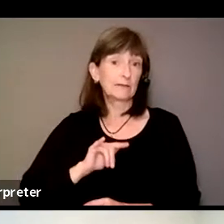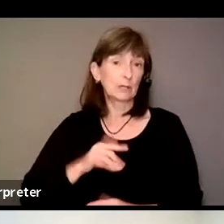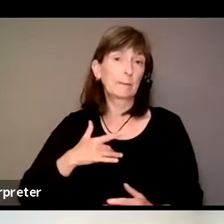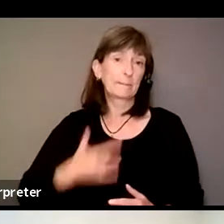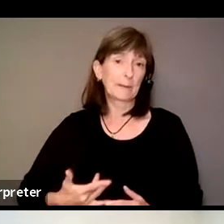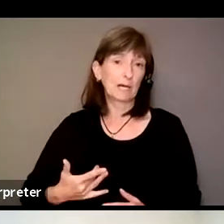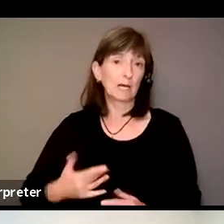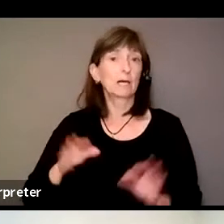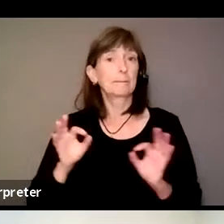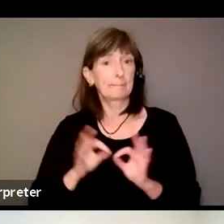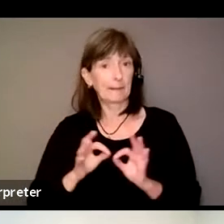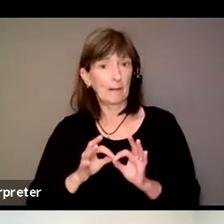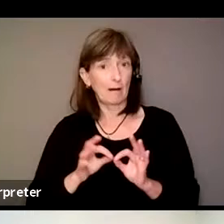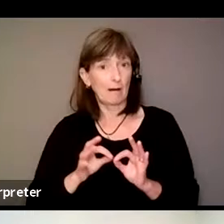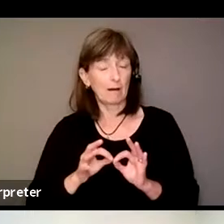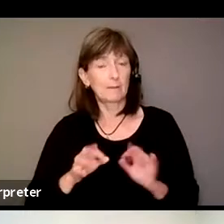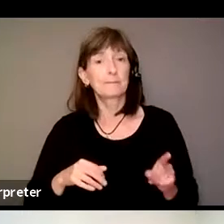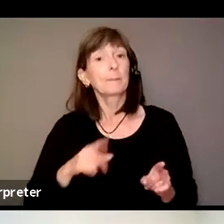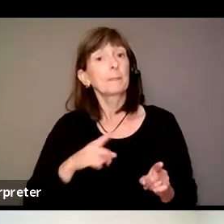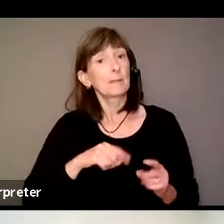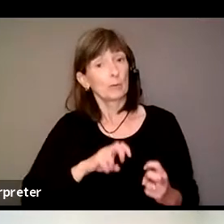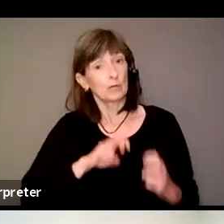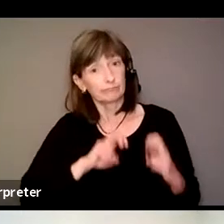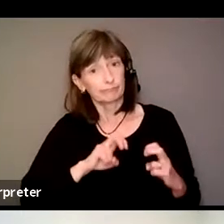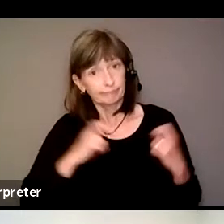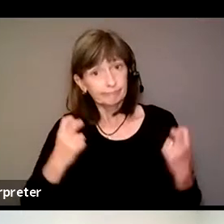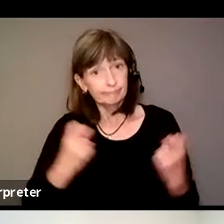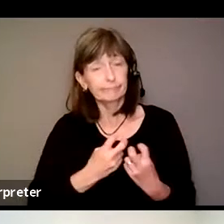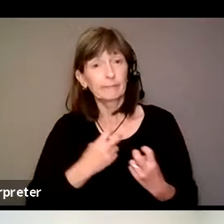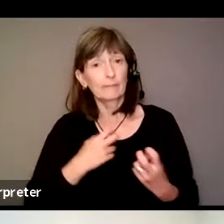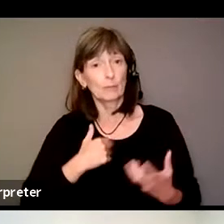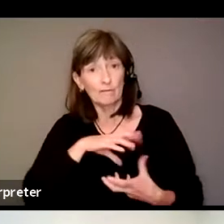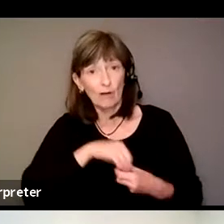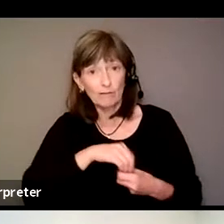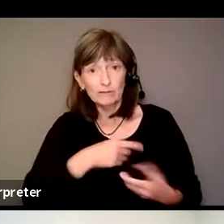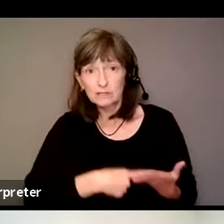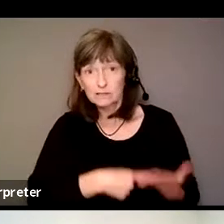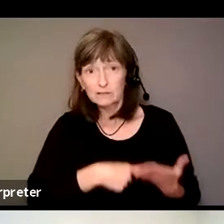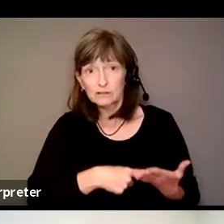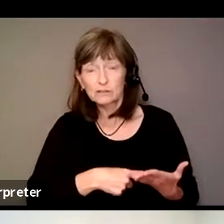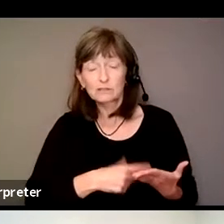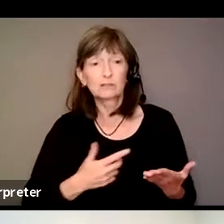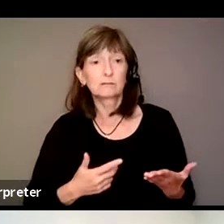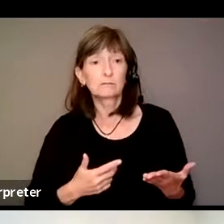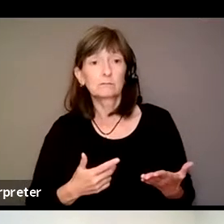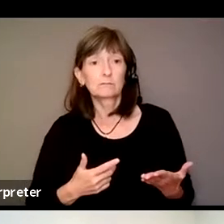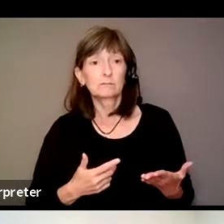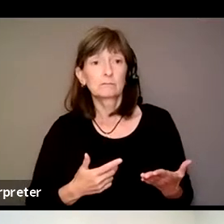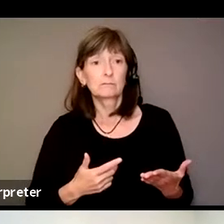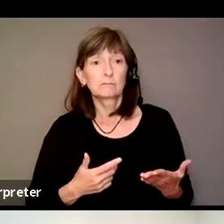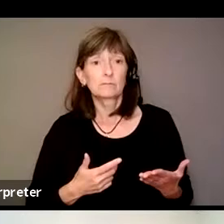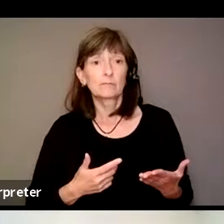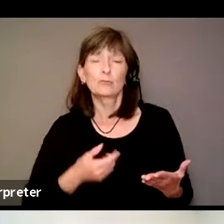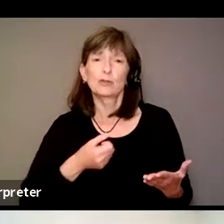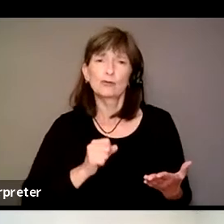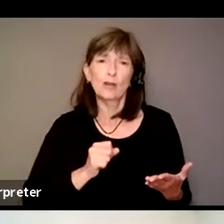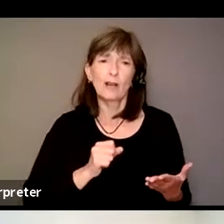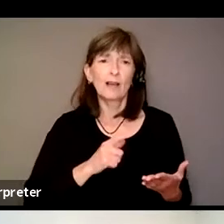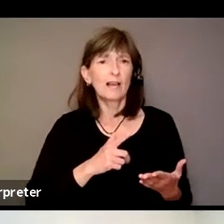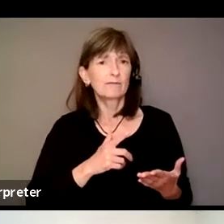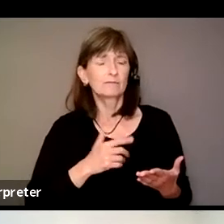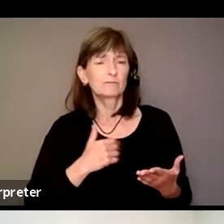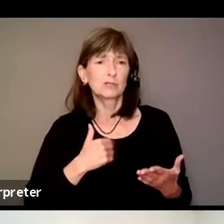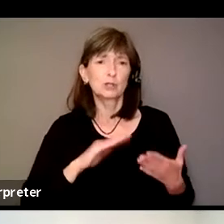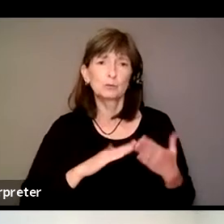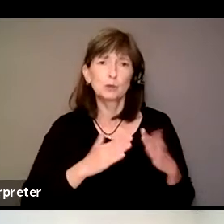sit with them, we engage with them, we try to have soft touch points in our community. We have a